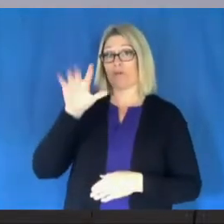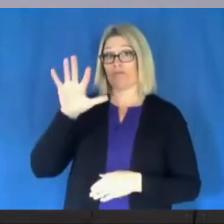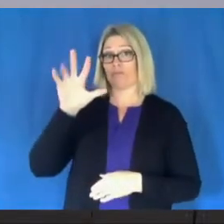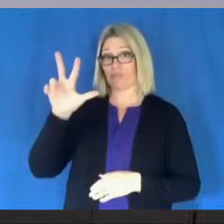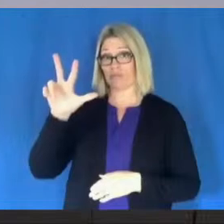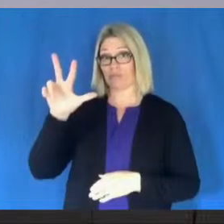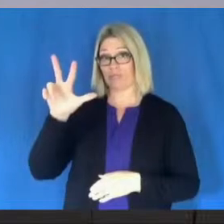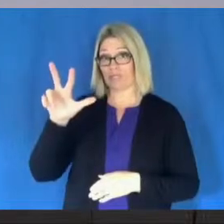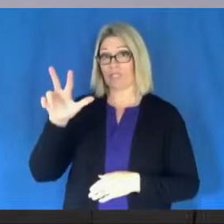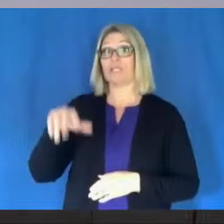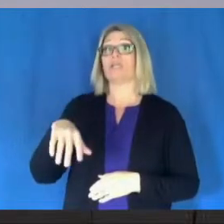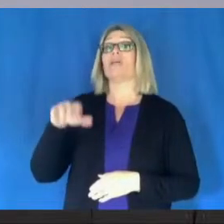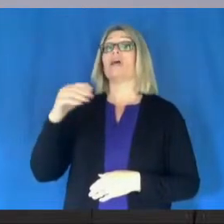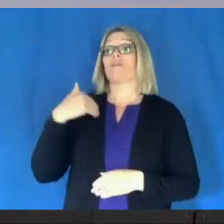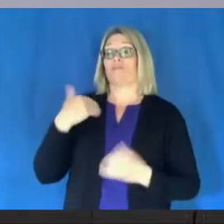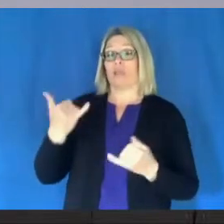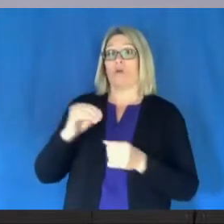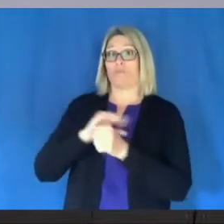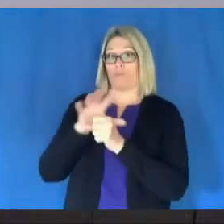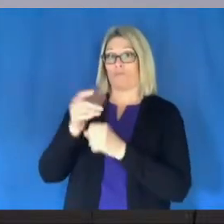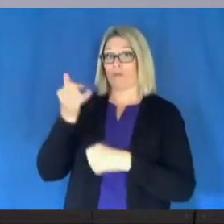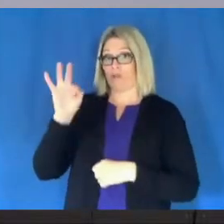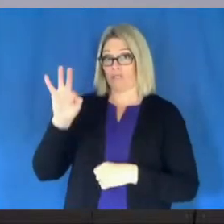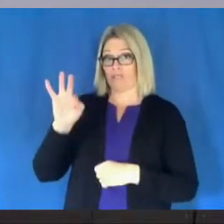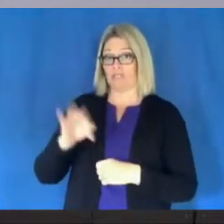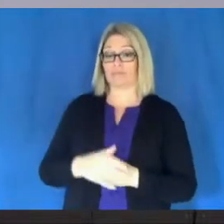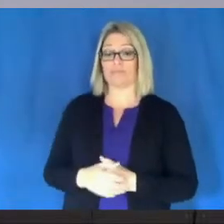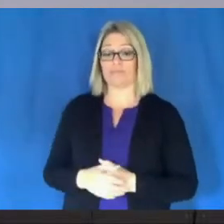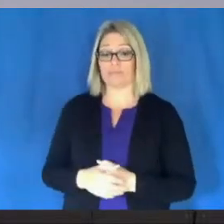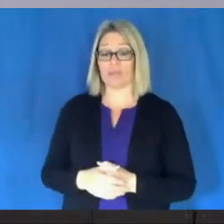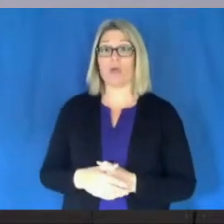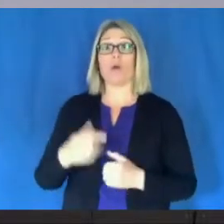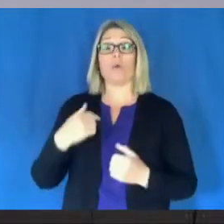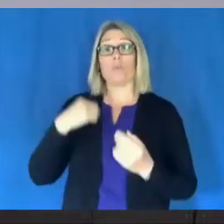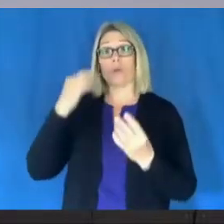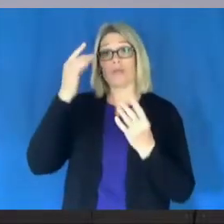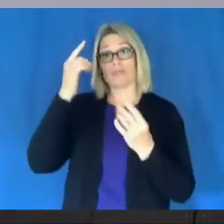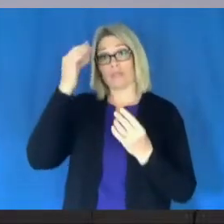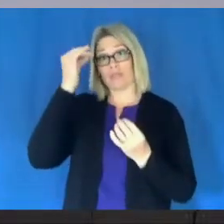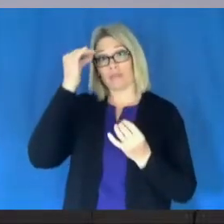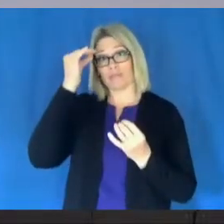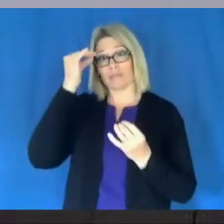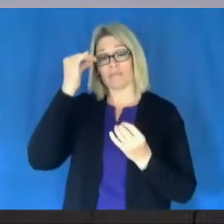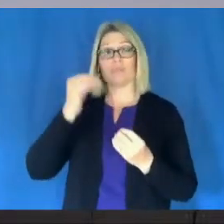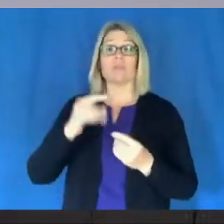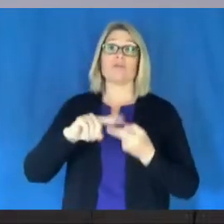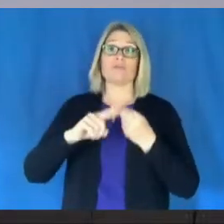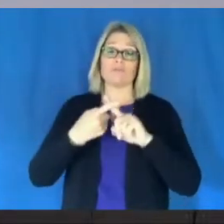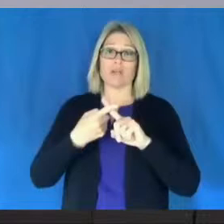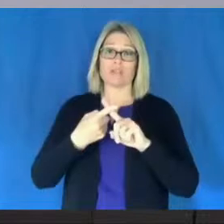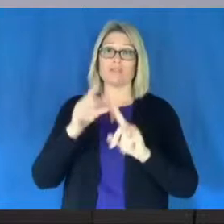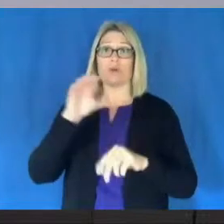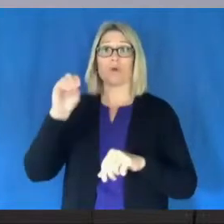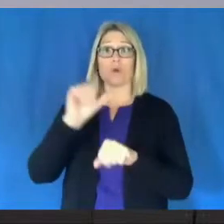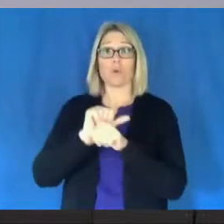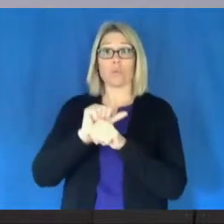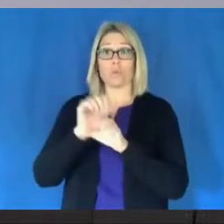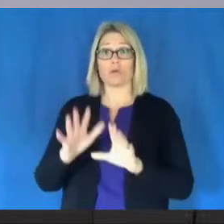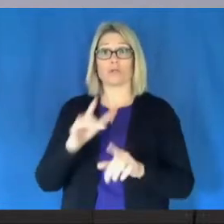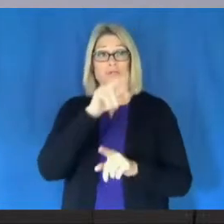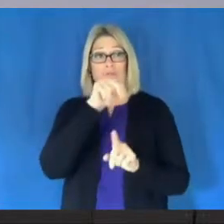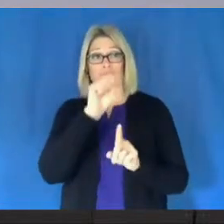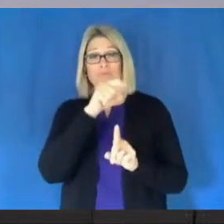of COVID-19. Our thoughts are with our friends, family, and colleagues in Nova Scotia as they work hard to